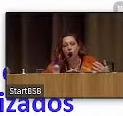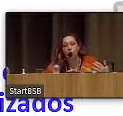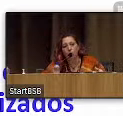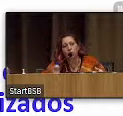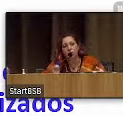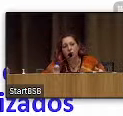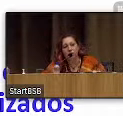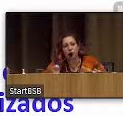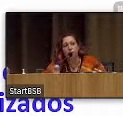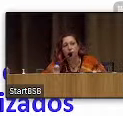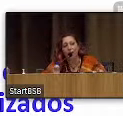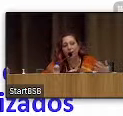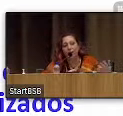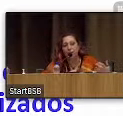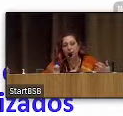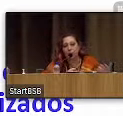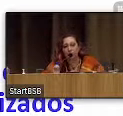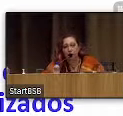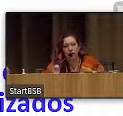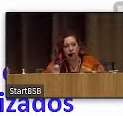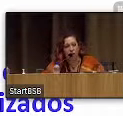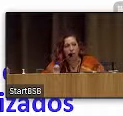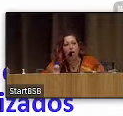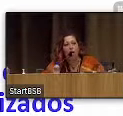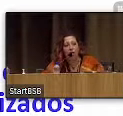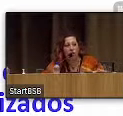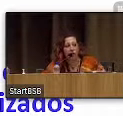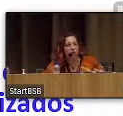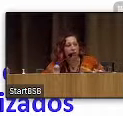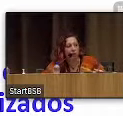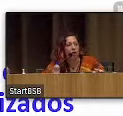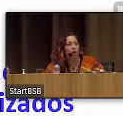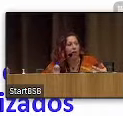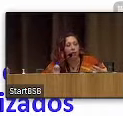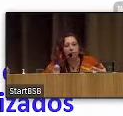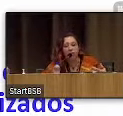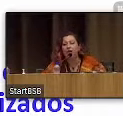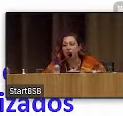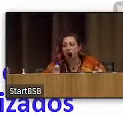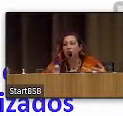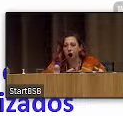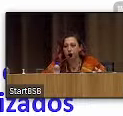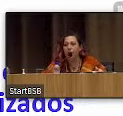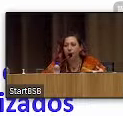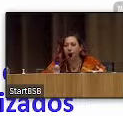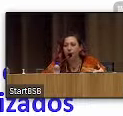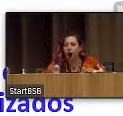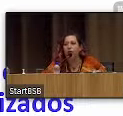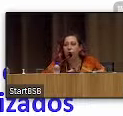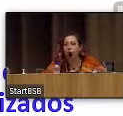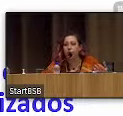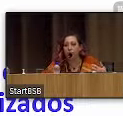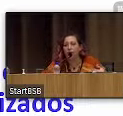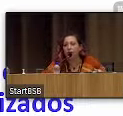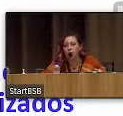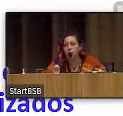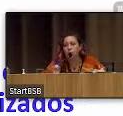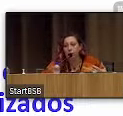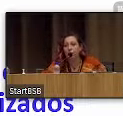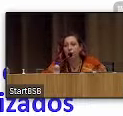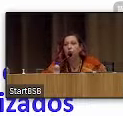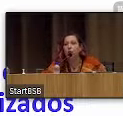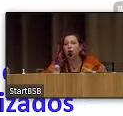a high number of ICU beds, as our service was a reference to the region, we had a waiting list to